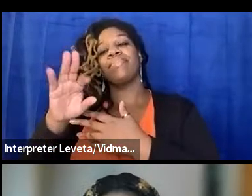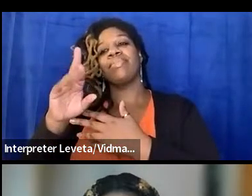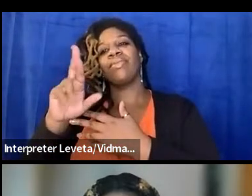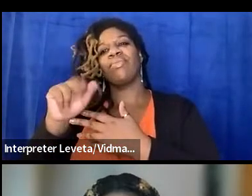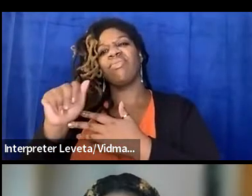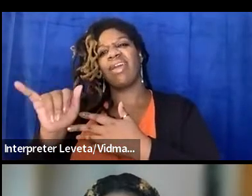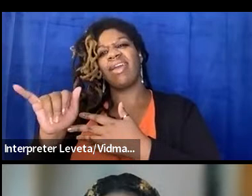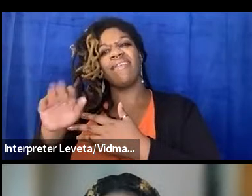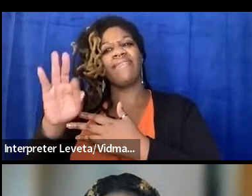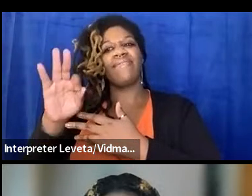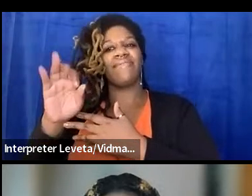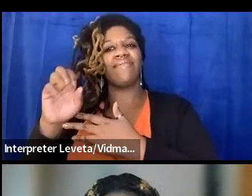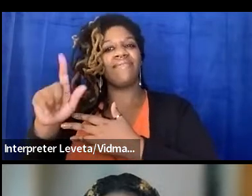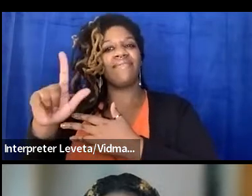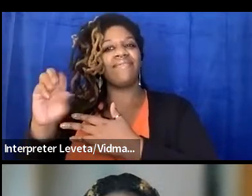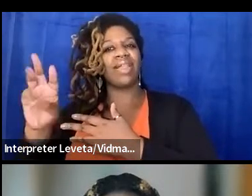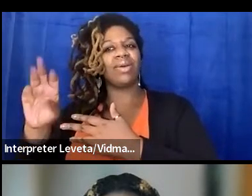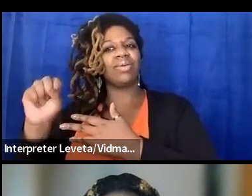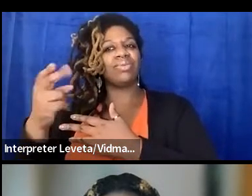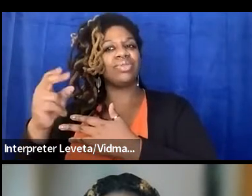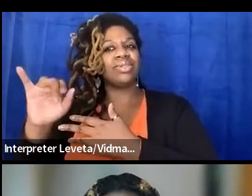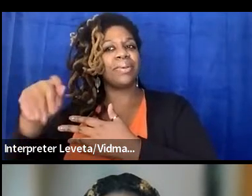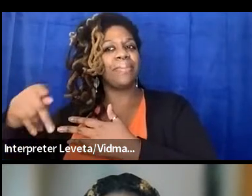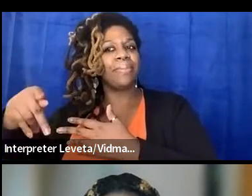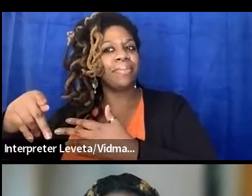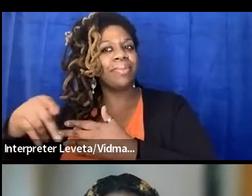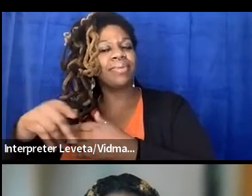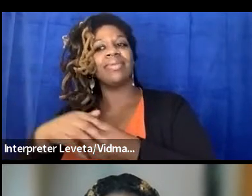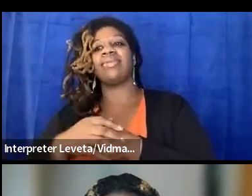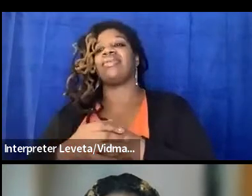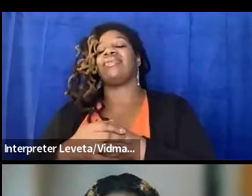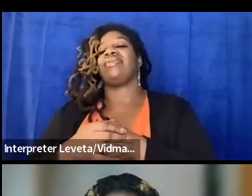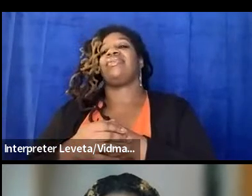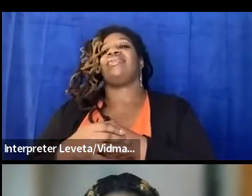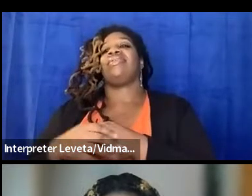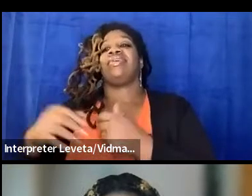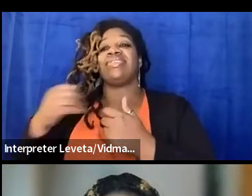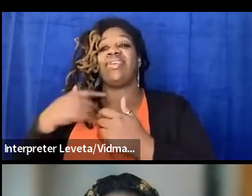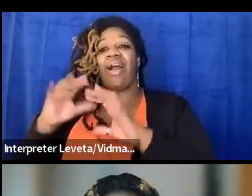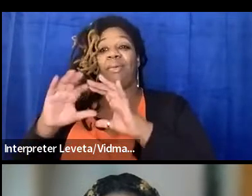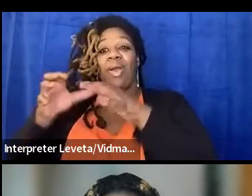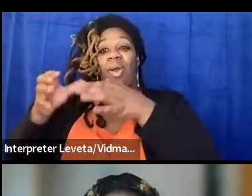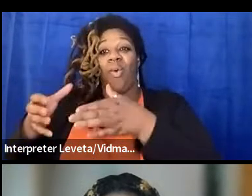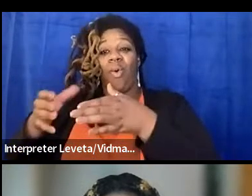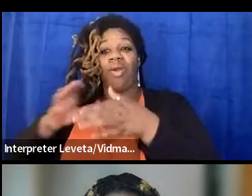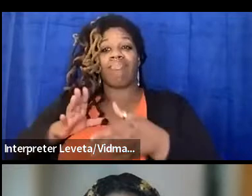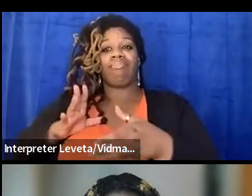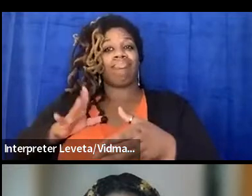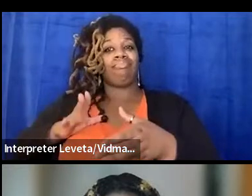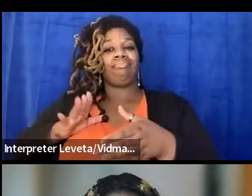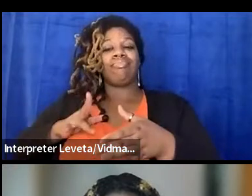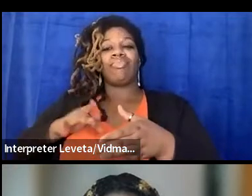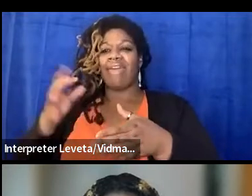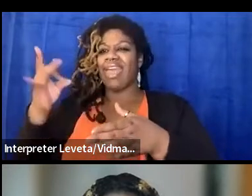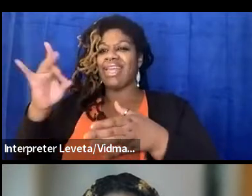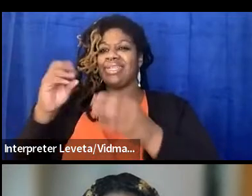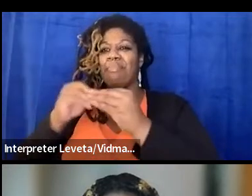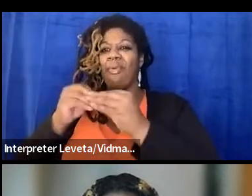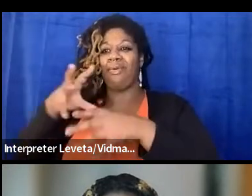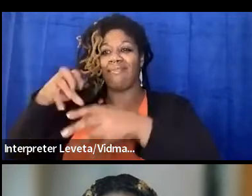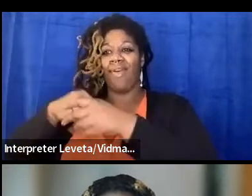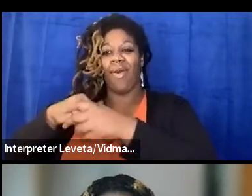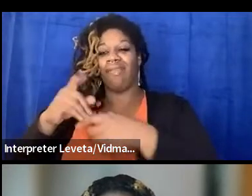and Asia, and we also have about 18 more fellows, and our cohort is amazing. I can't emphasize that fellowship enough.